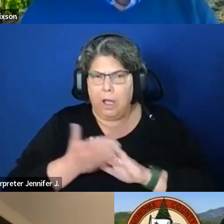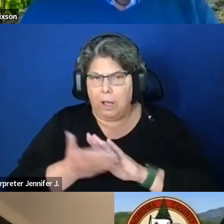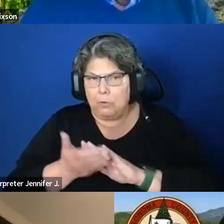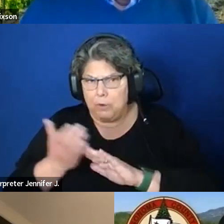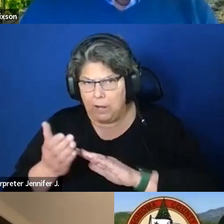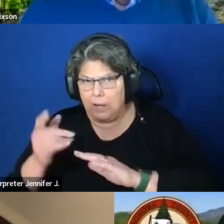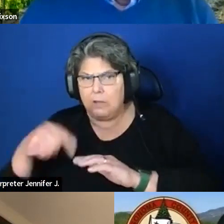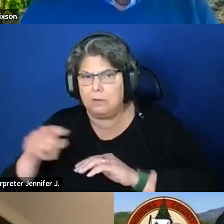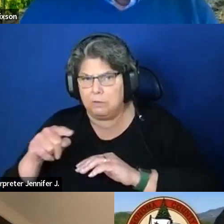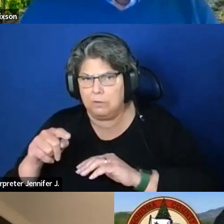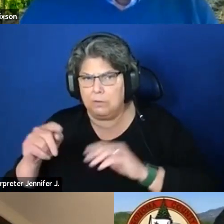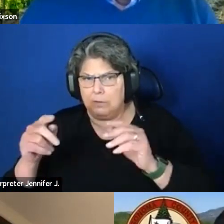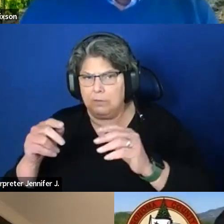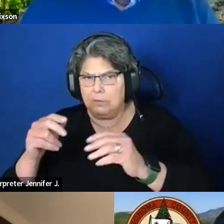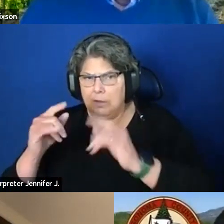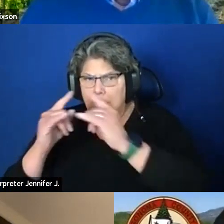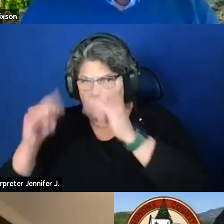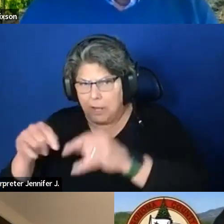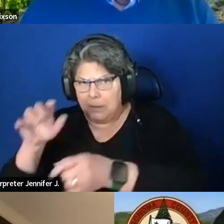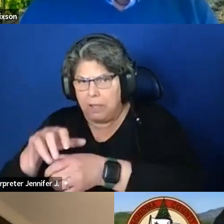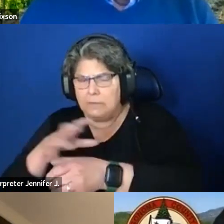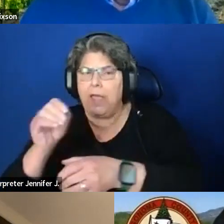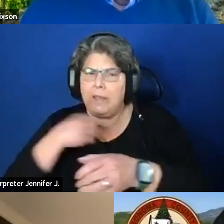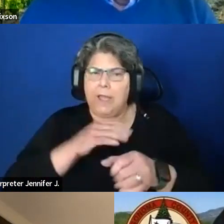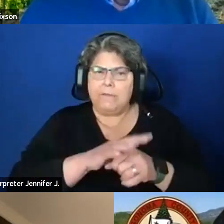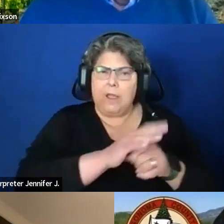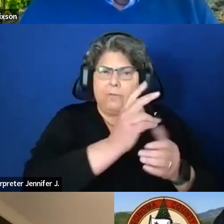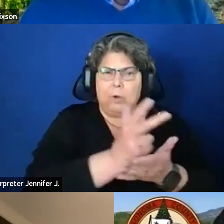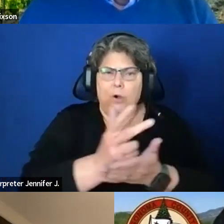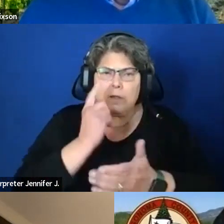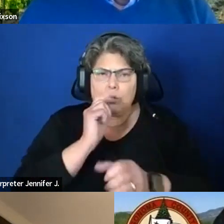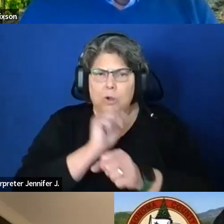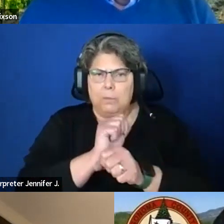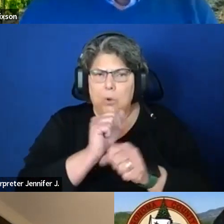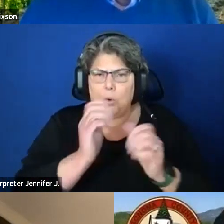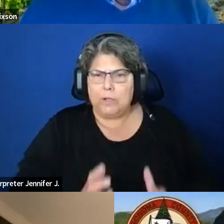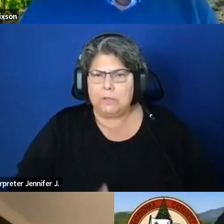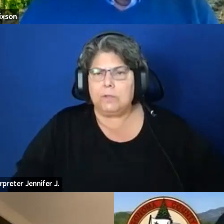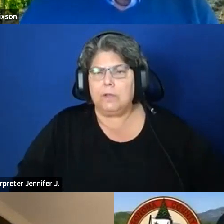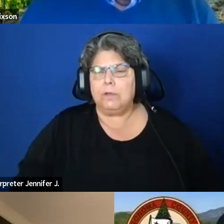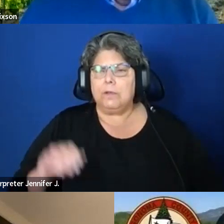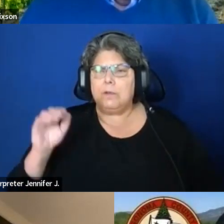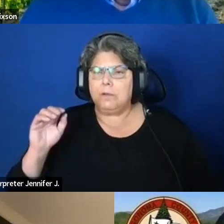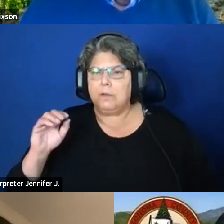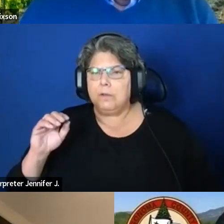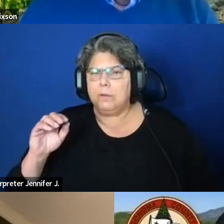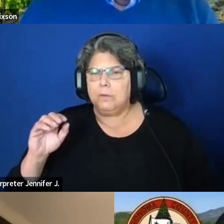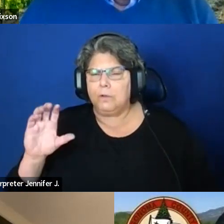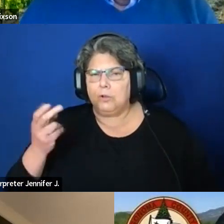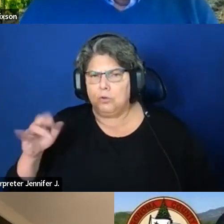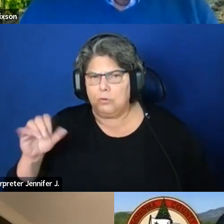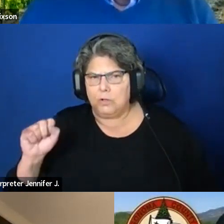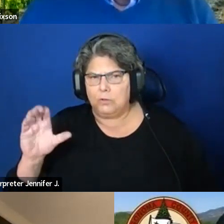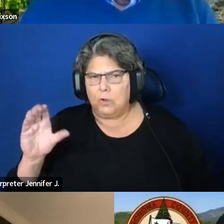have the required and enough amount of parking for the employees. And Dave, for the public who may